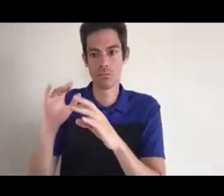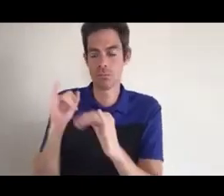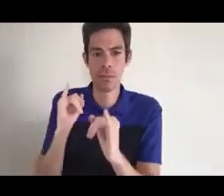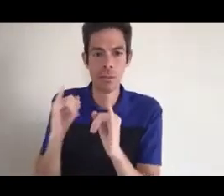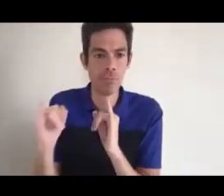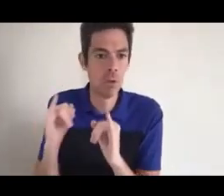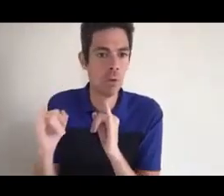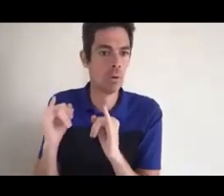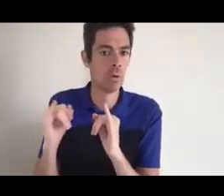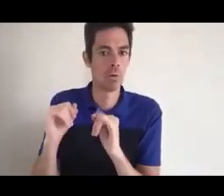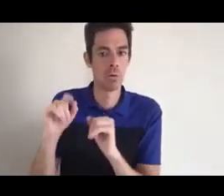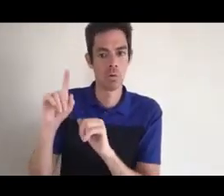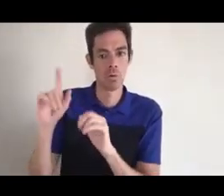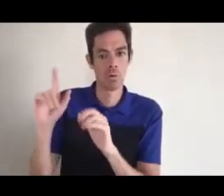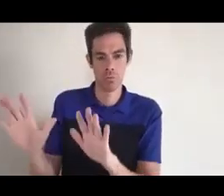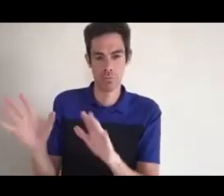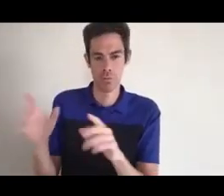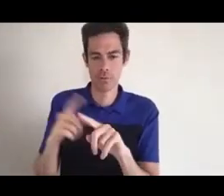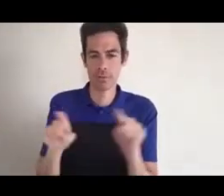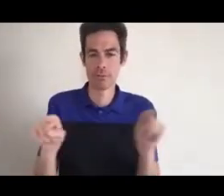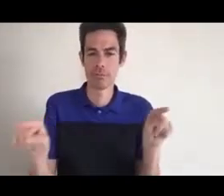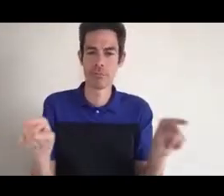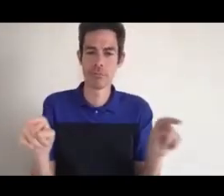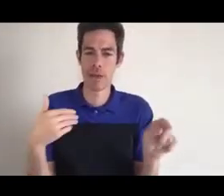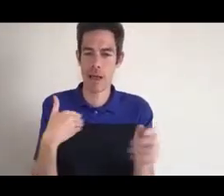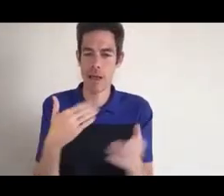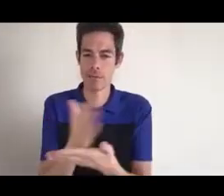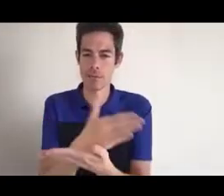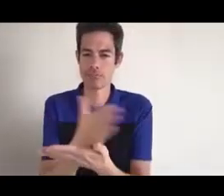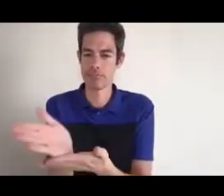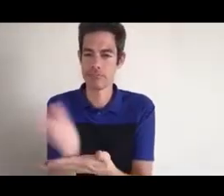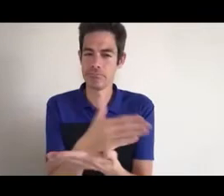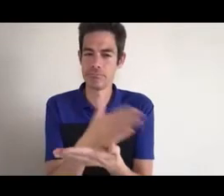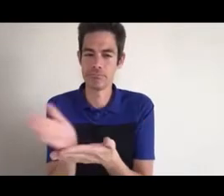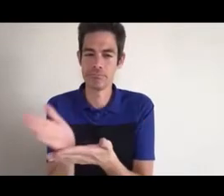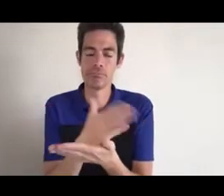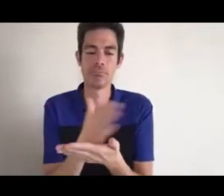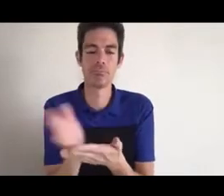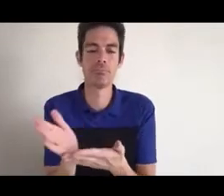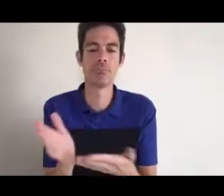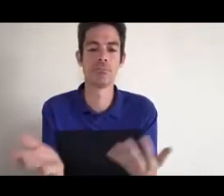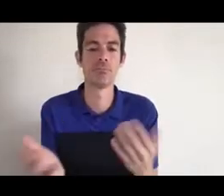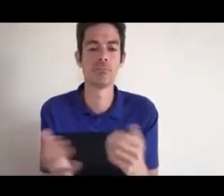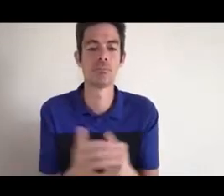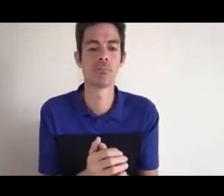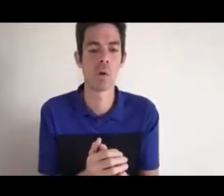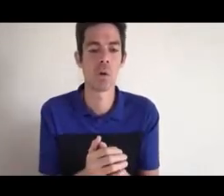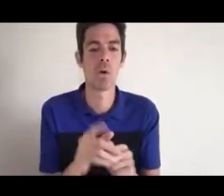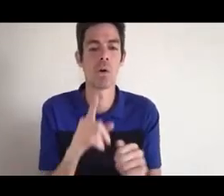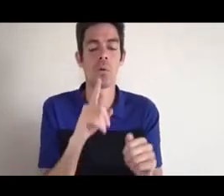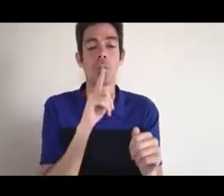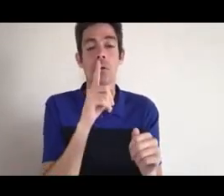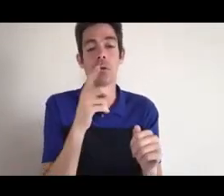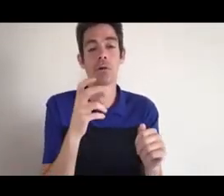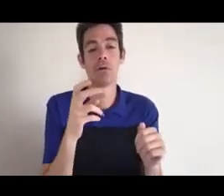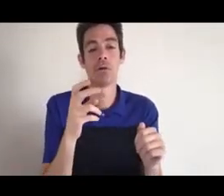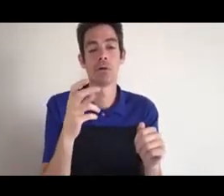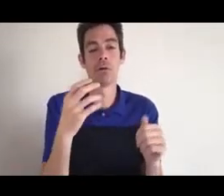have your formal questions that may be like on stage and in an interview.